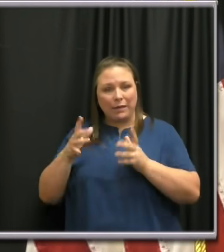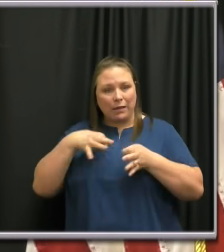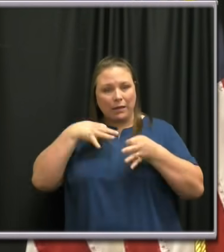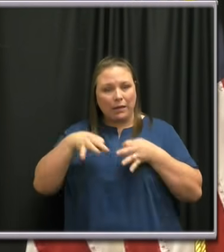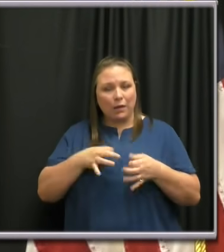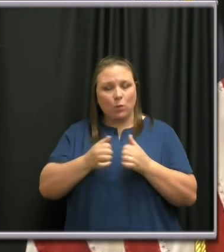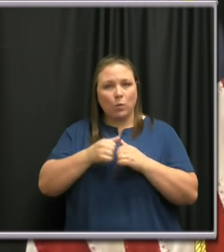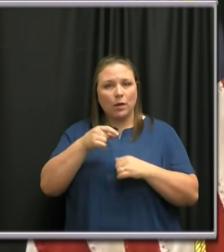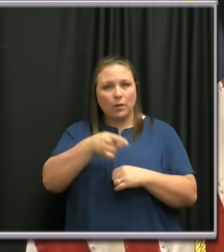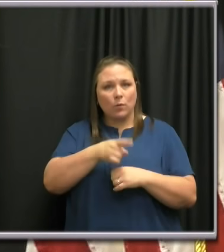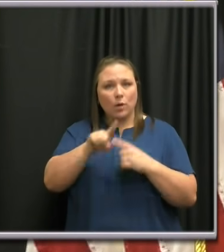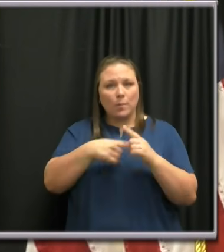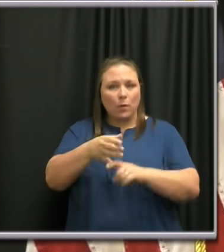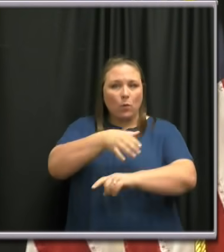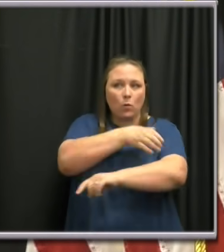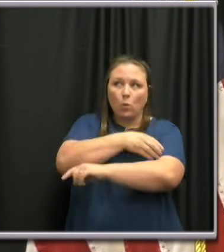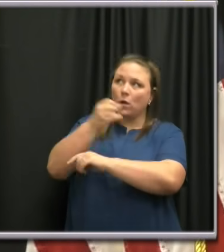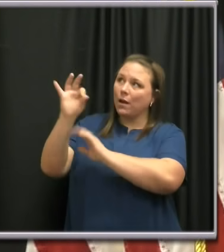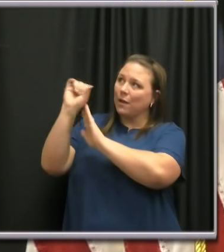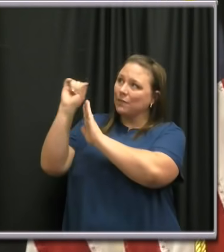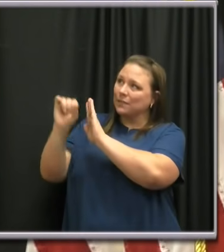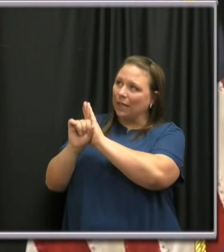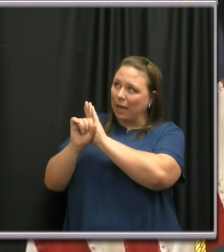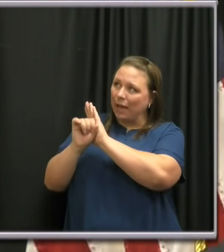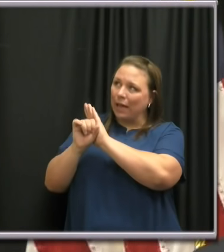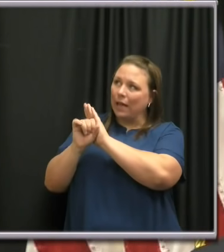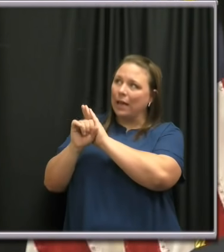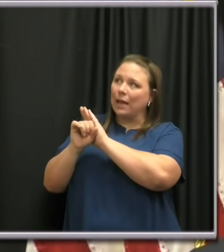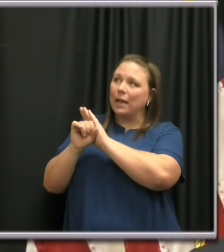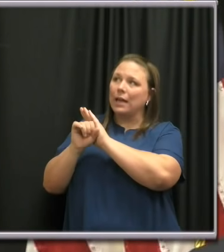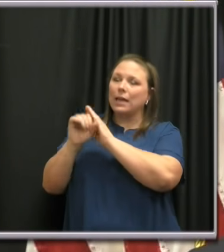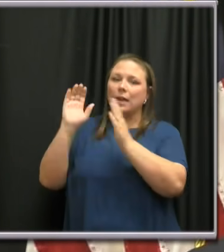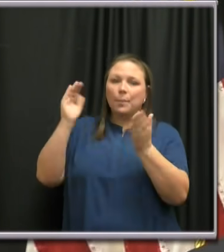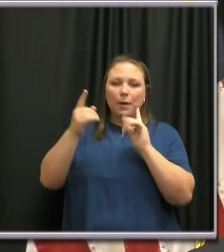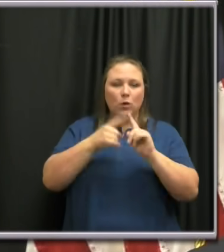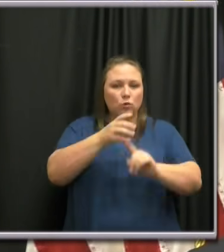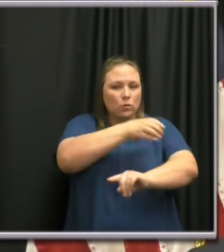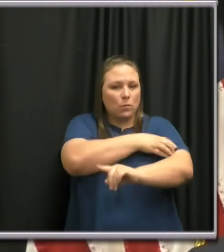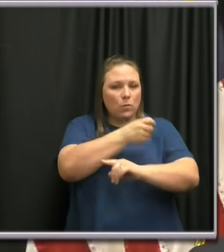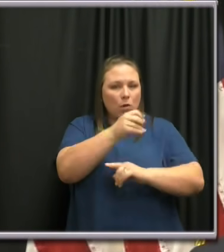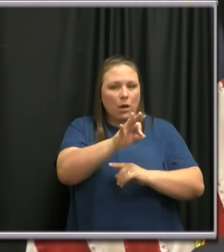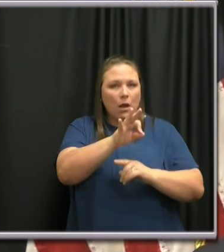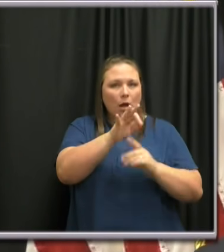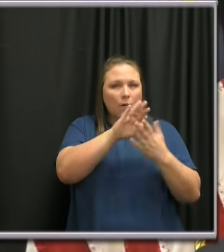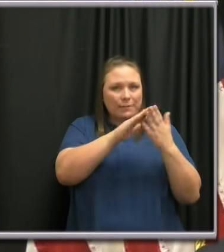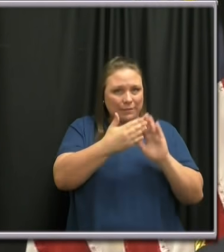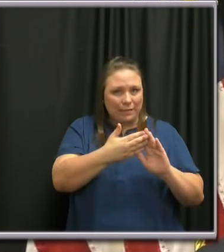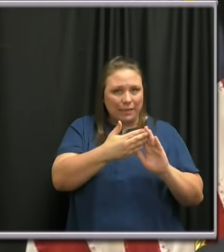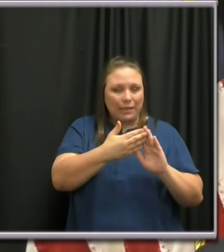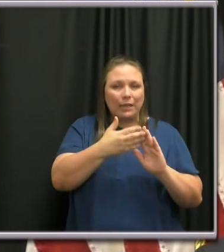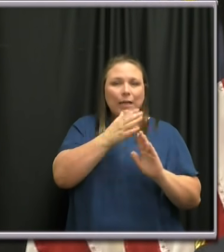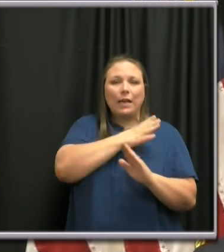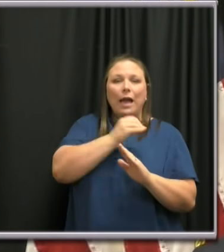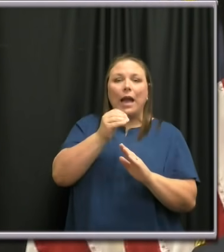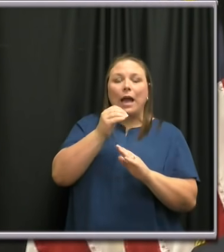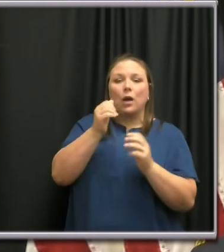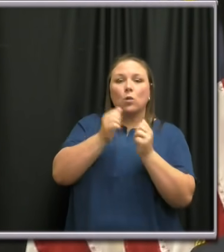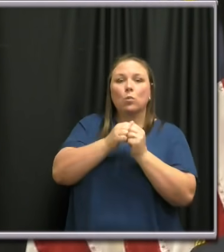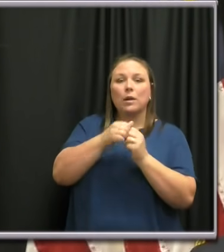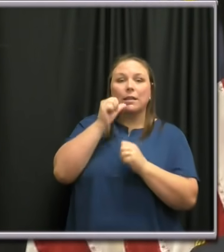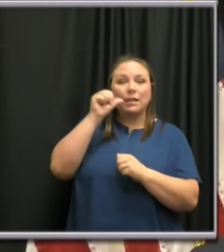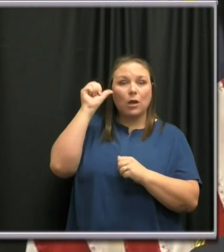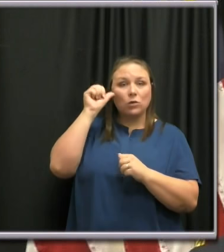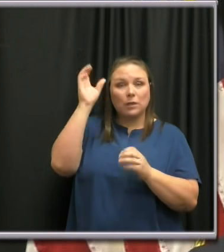the authority of the state versus local municipalities? And given the attorney general's opinion issued yesterday, does